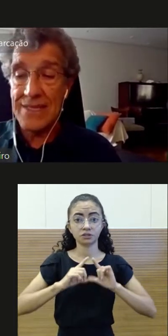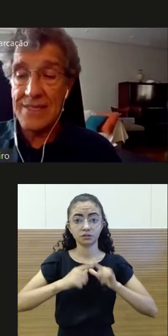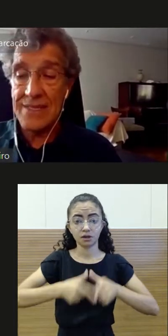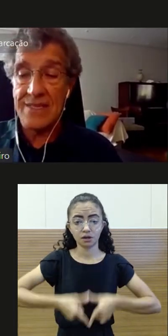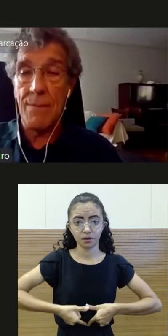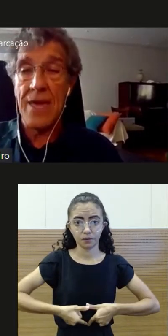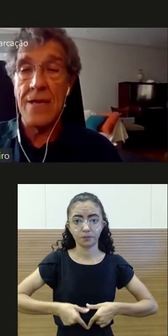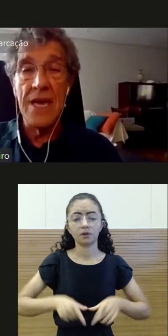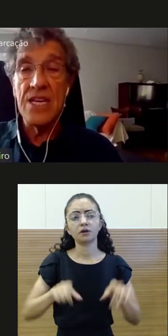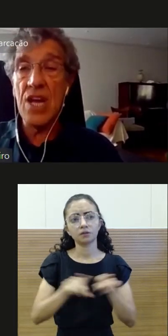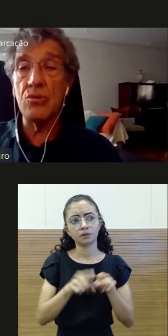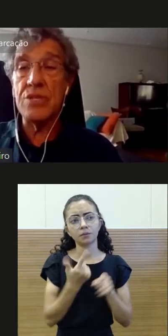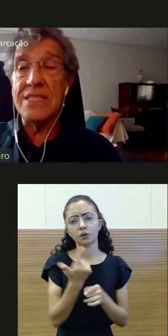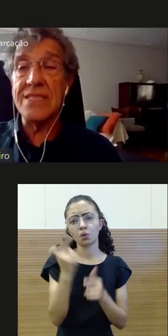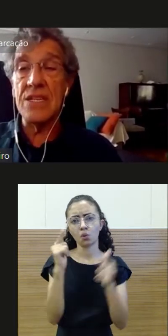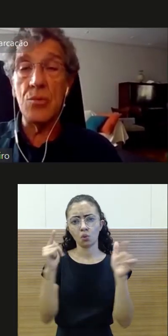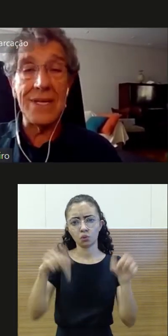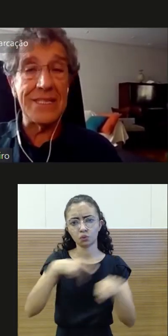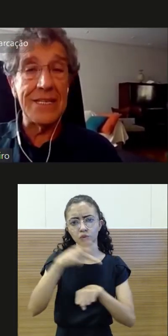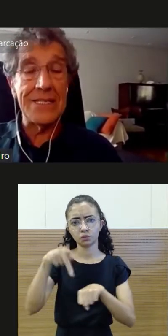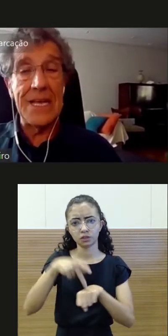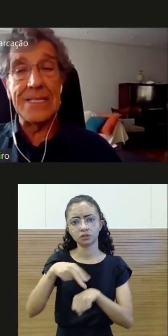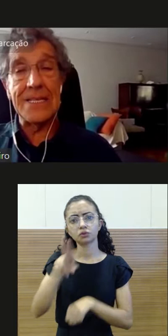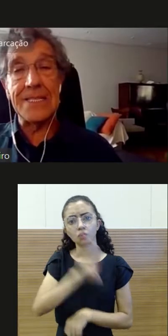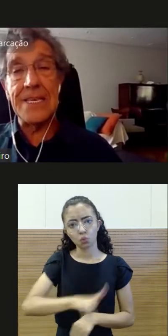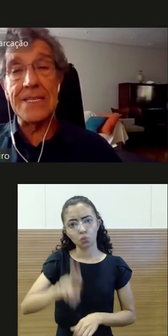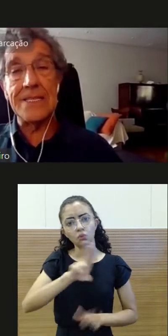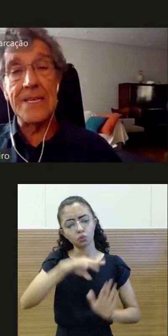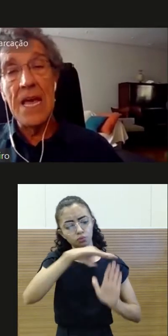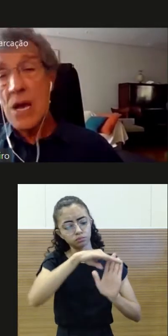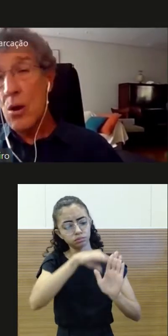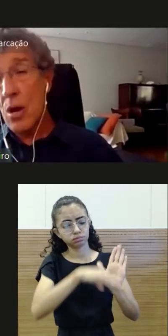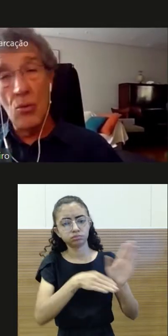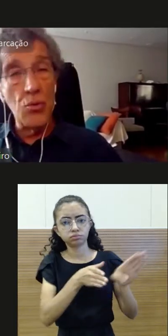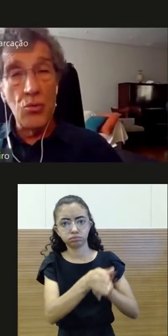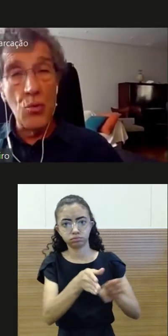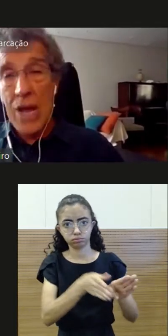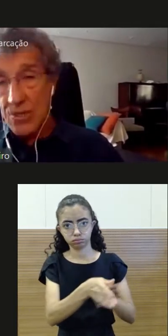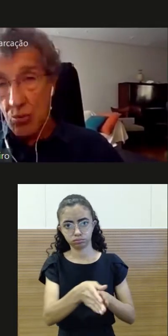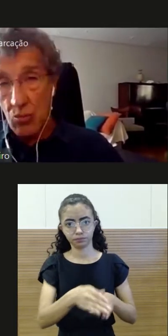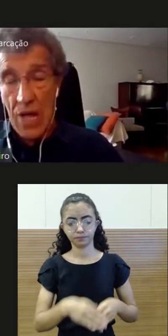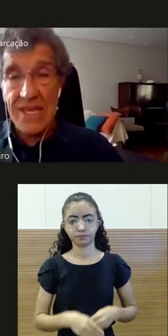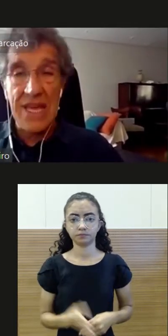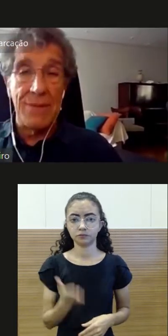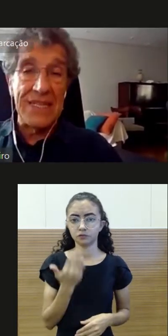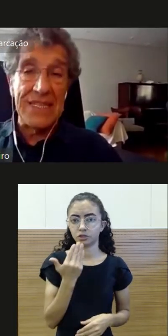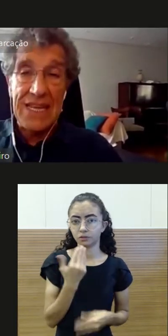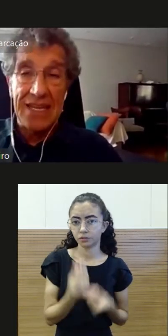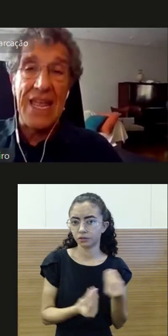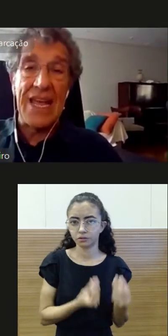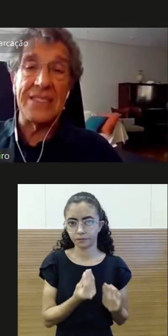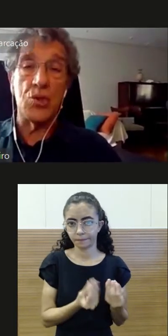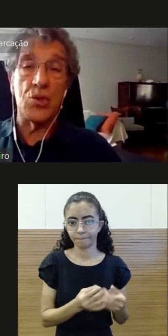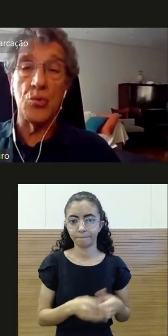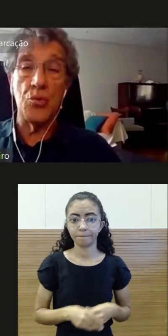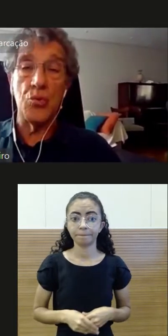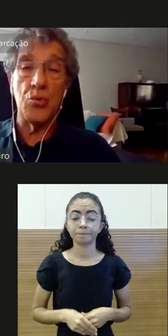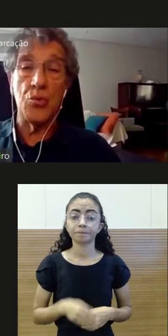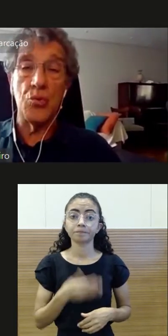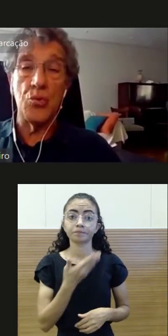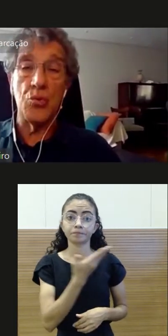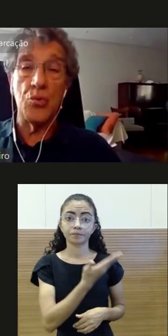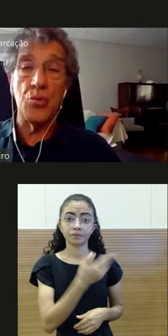the nutritional recommendations by Israel. Some's already using these guidelines.